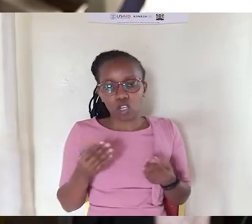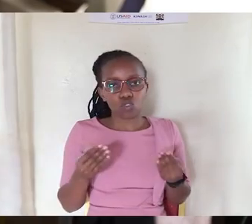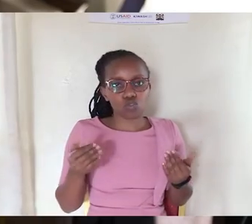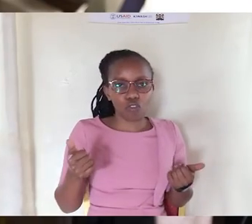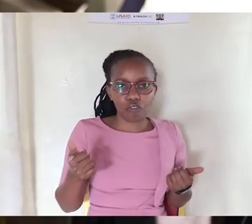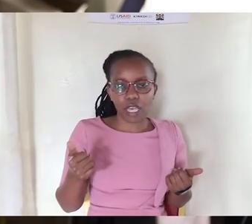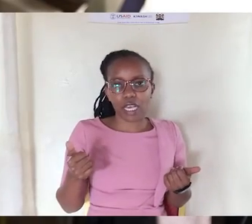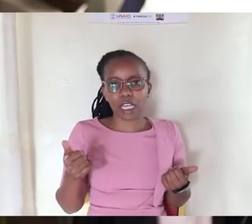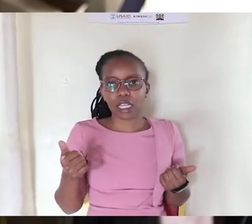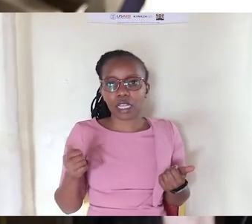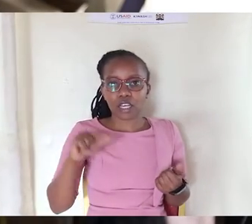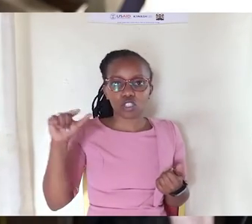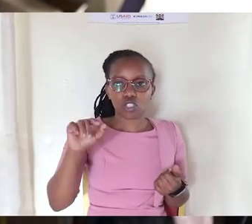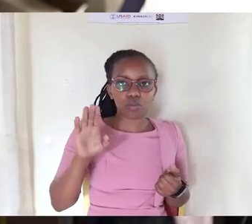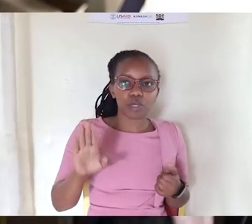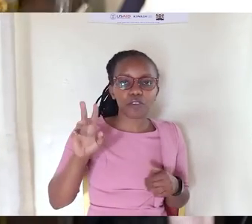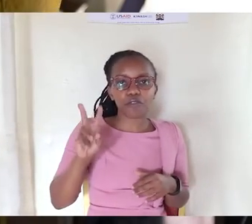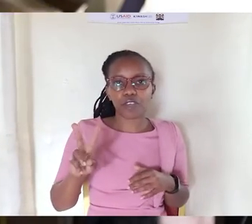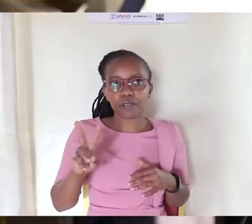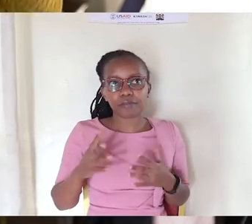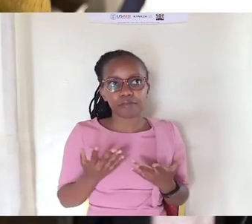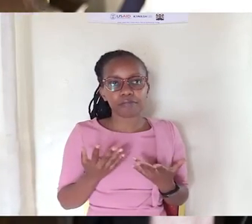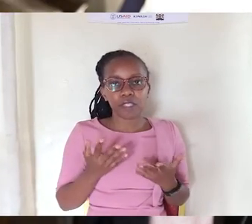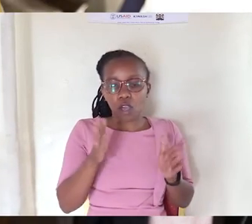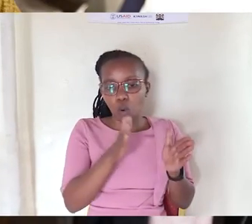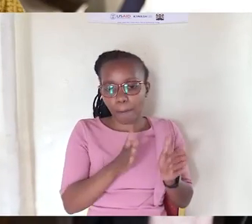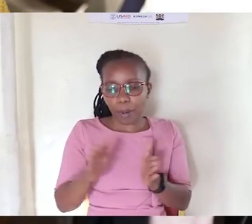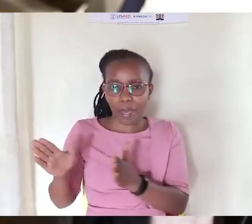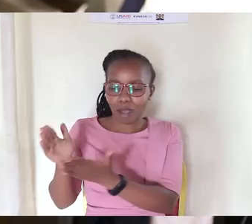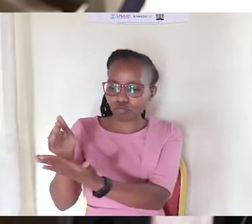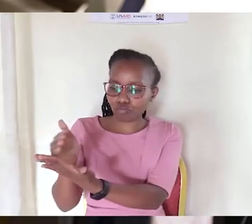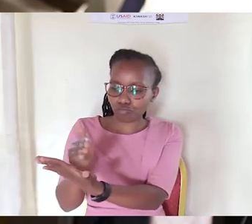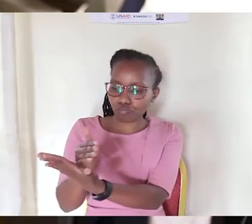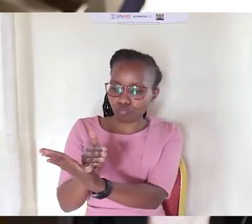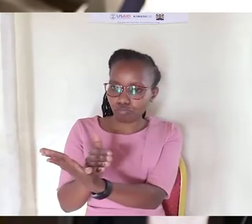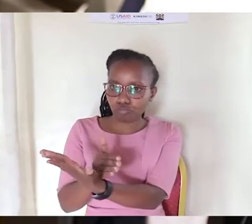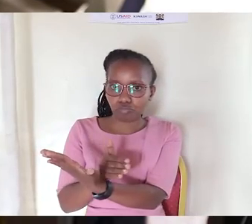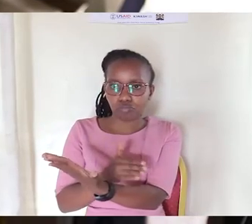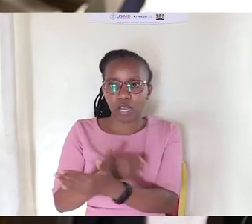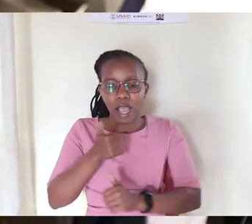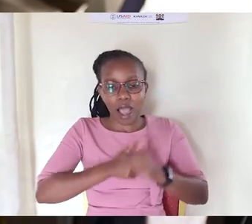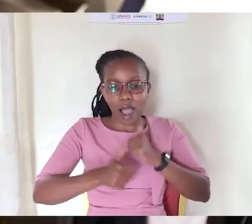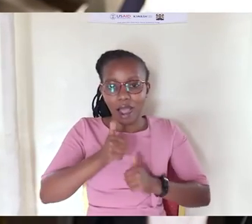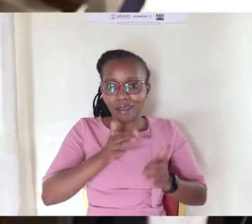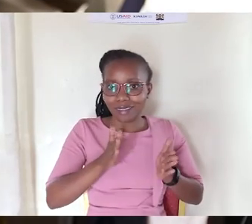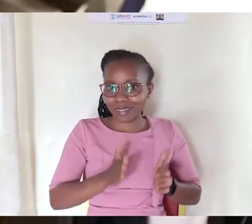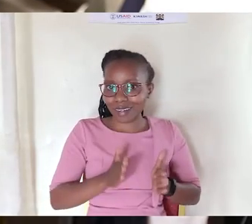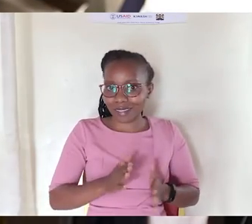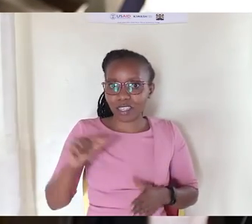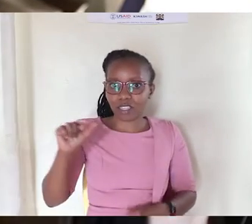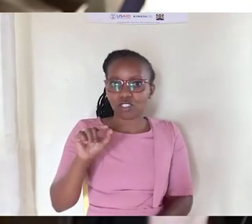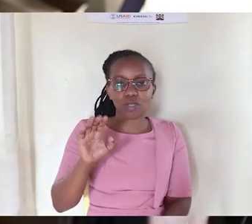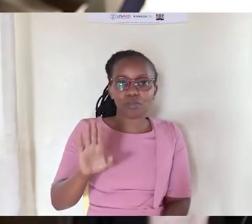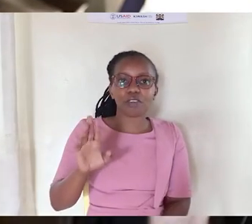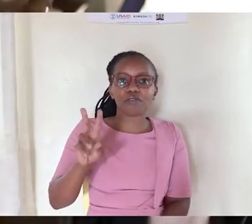of dealing with issues around GBV. We will prepare a list that is given to actors who are working in the GBV